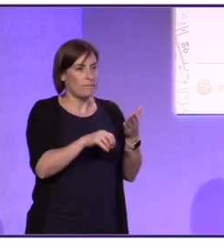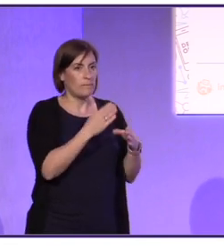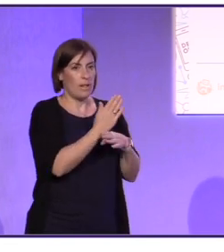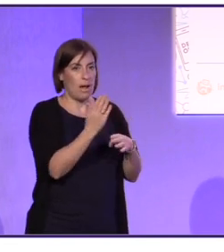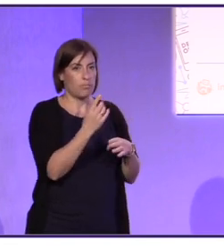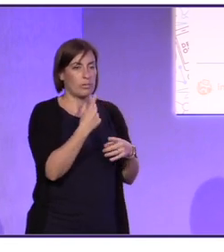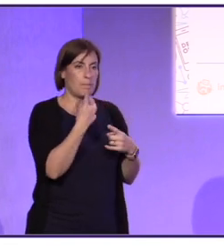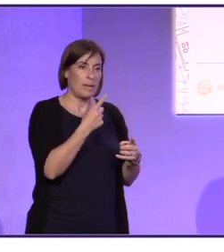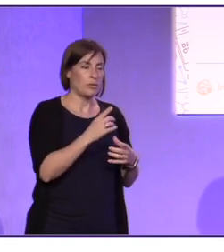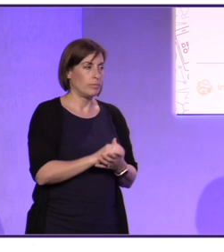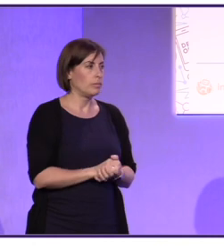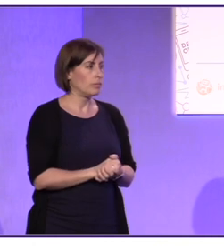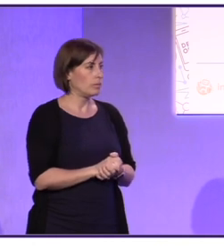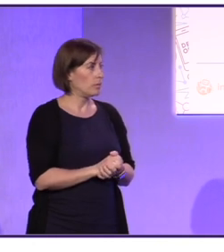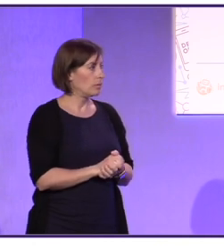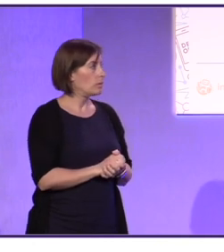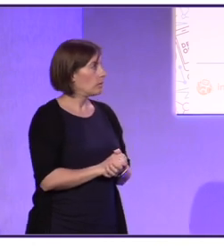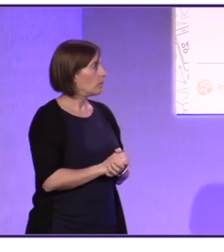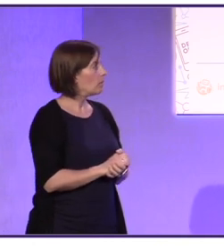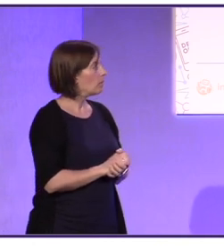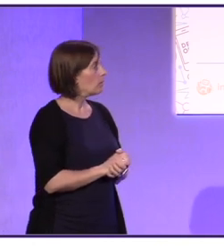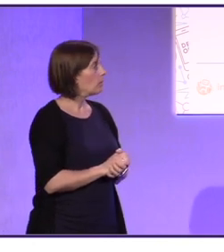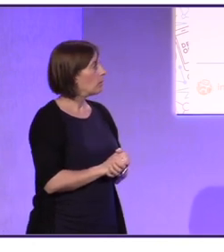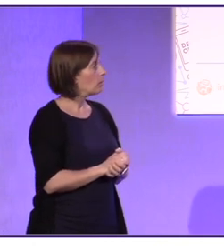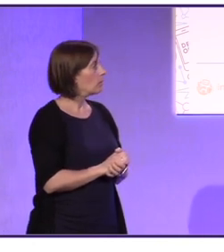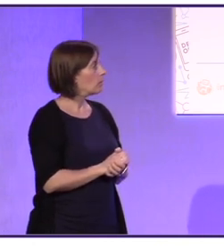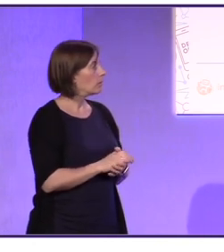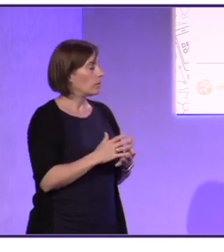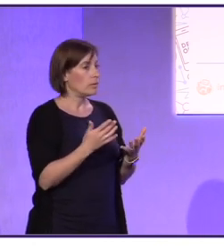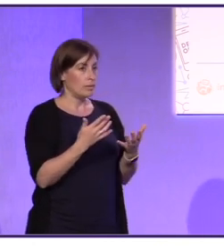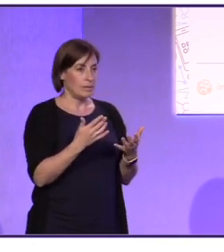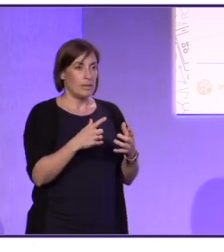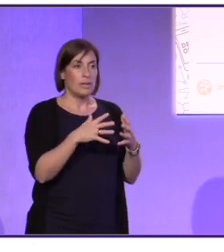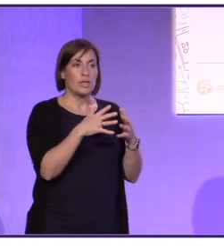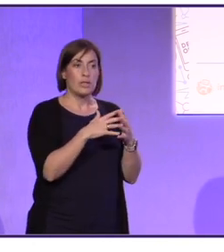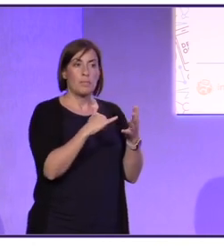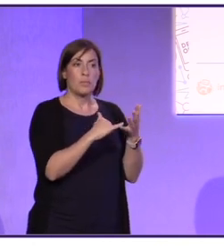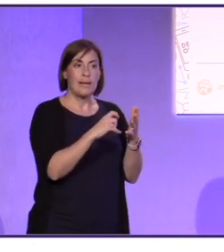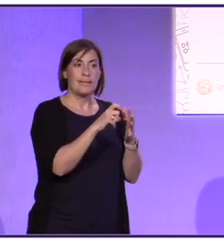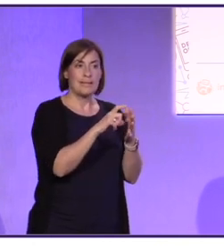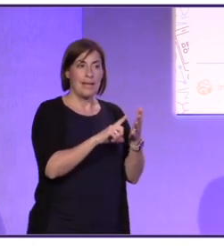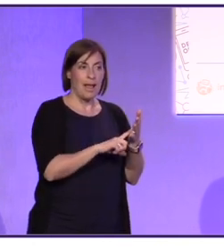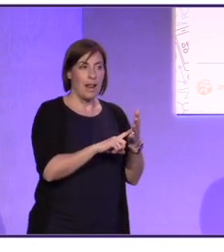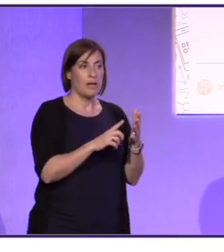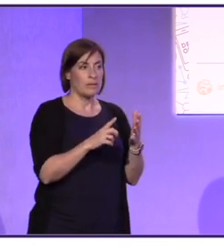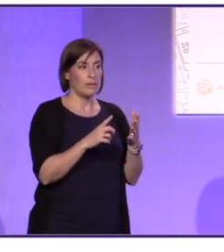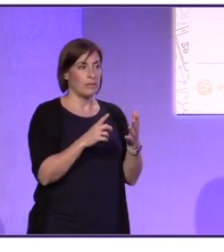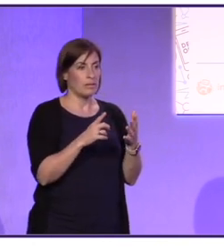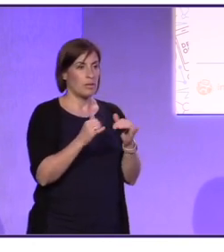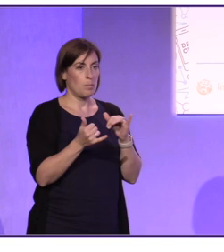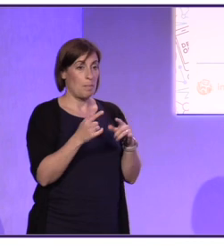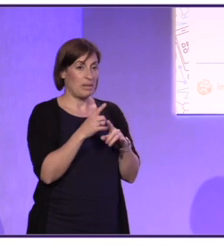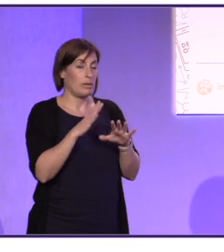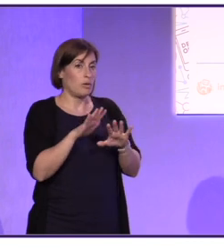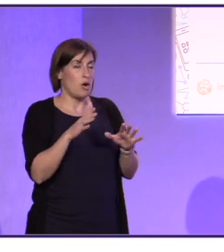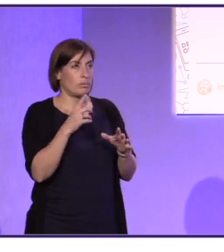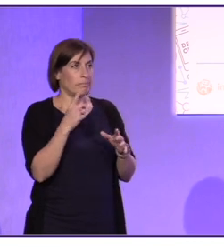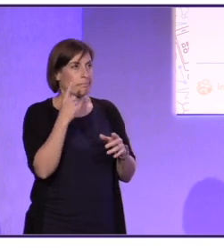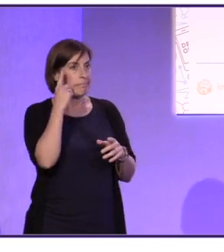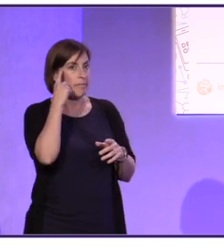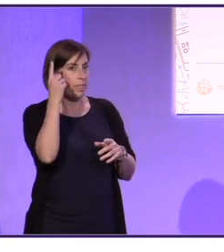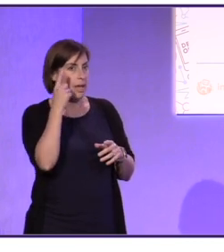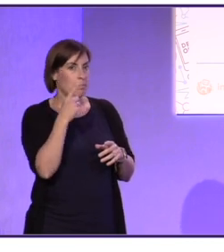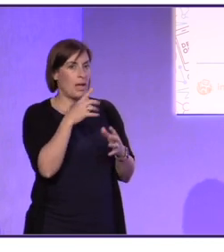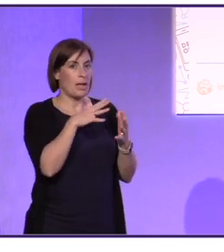Also, stuff like WSDL. Yeah, which is again, it's even less obvious because here we